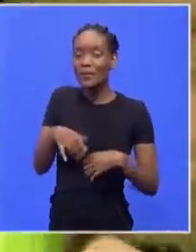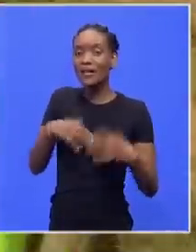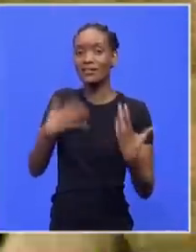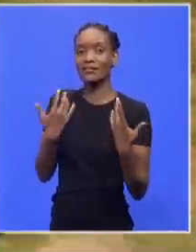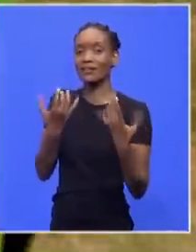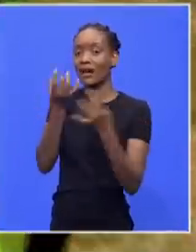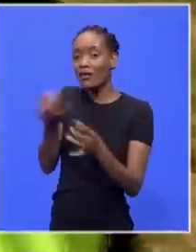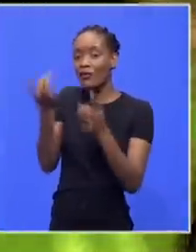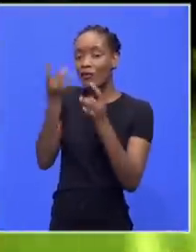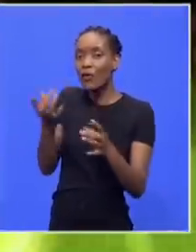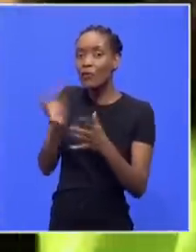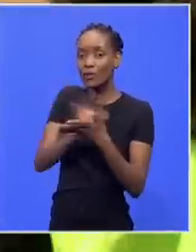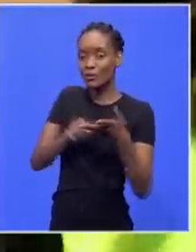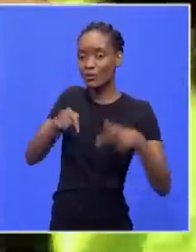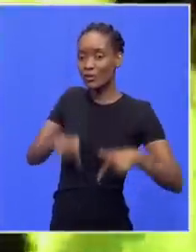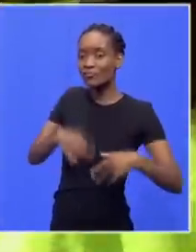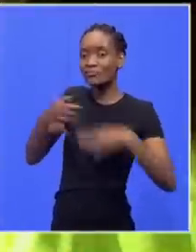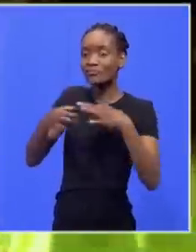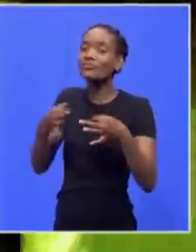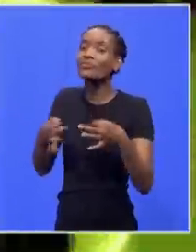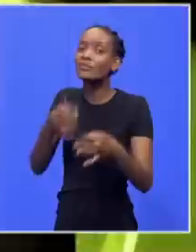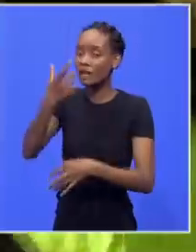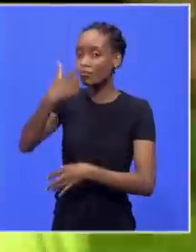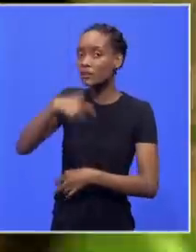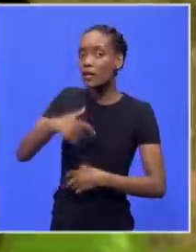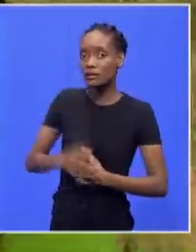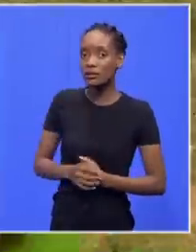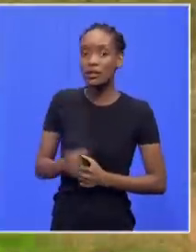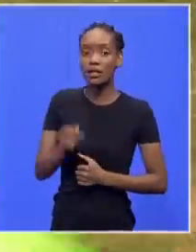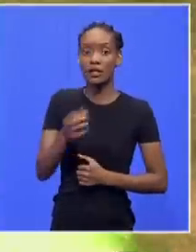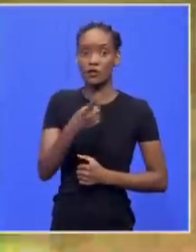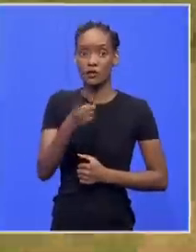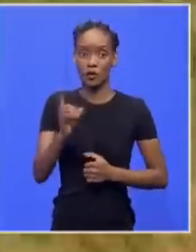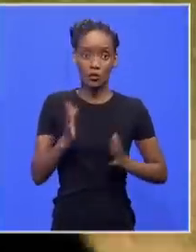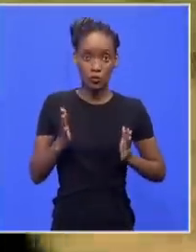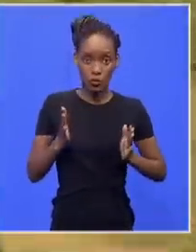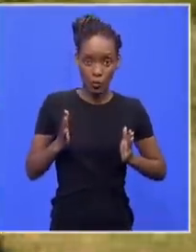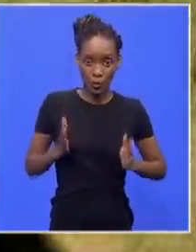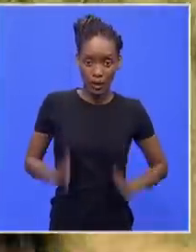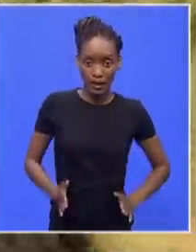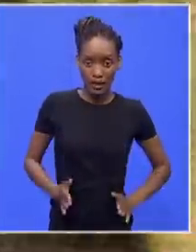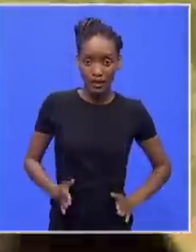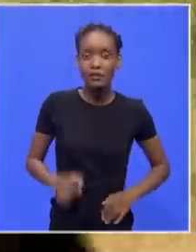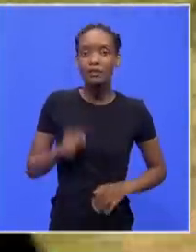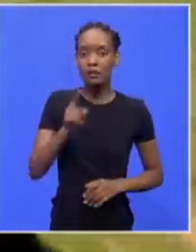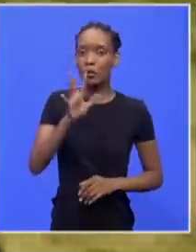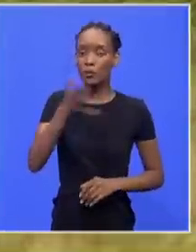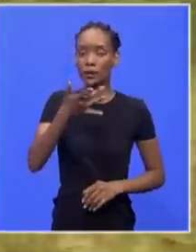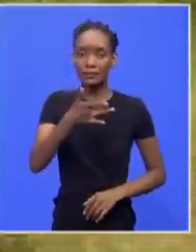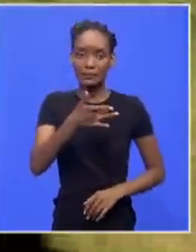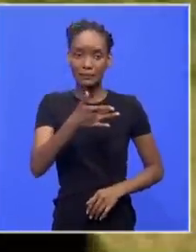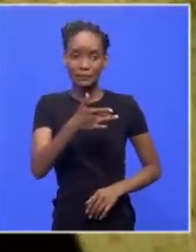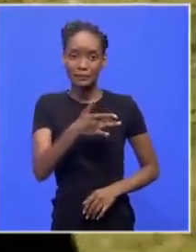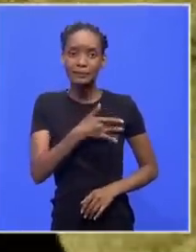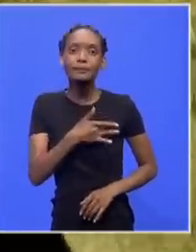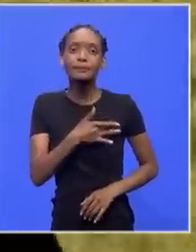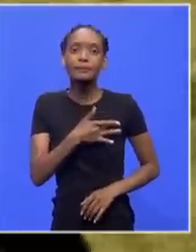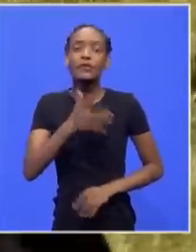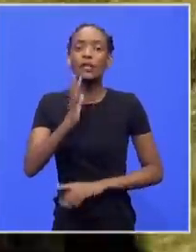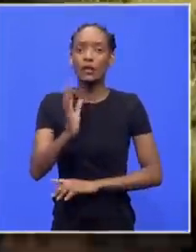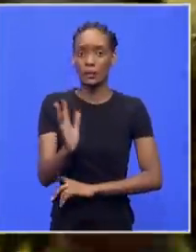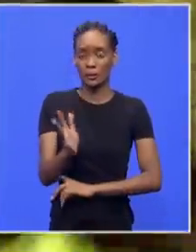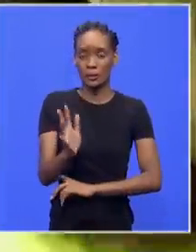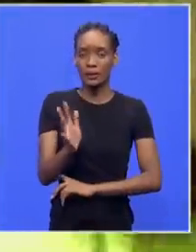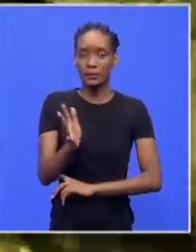here. You know, if you're human, there's no way you will not be touched by what is happening